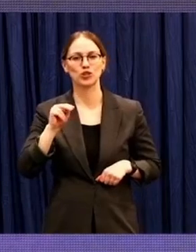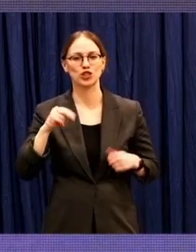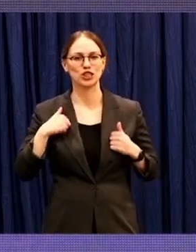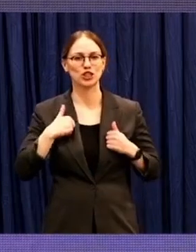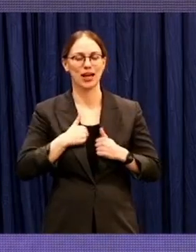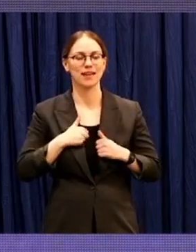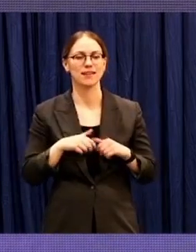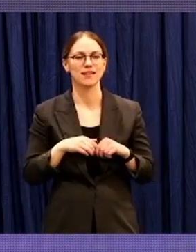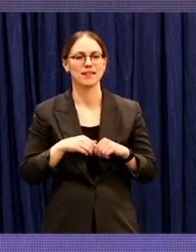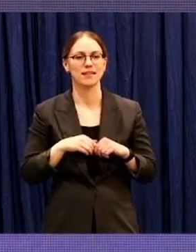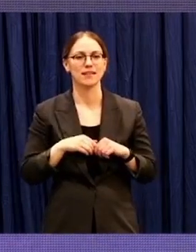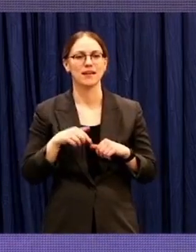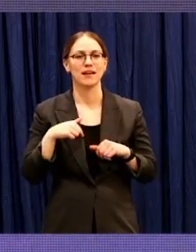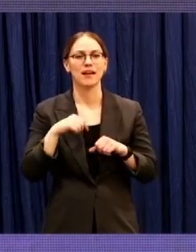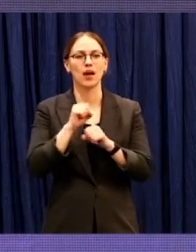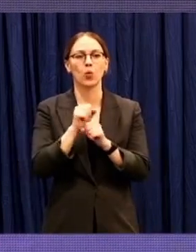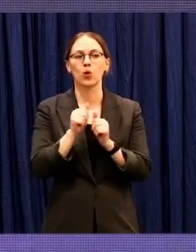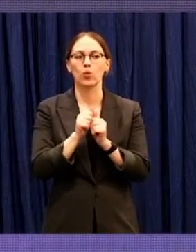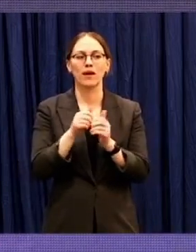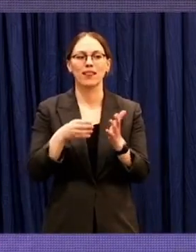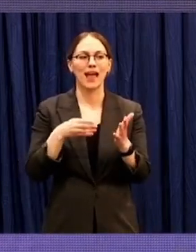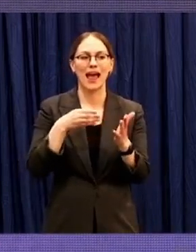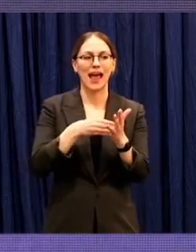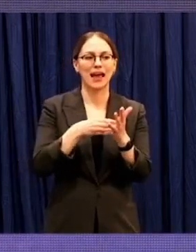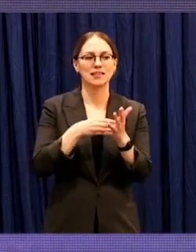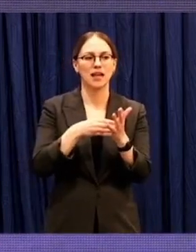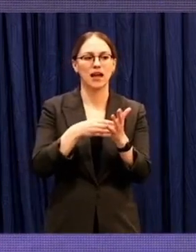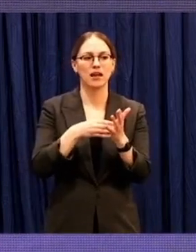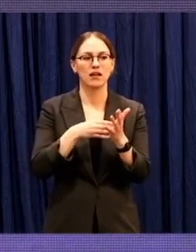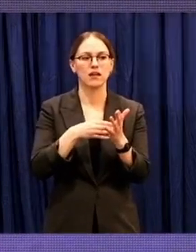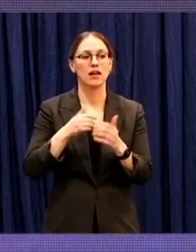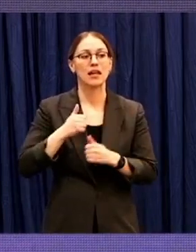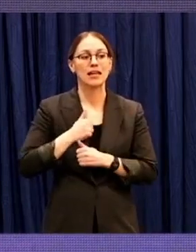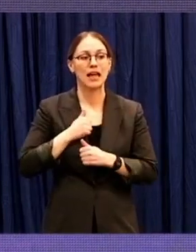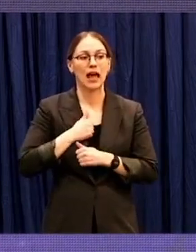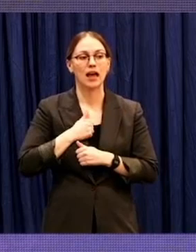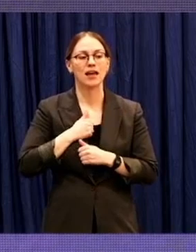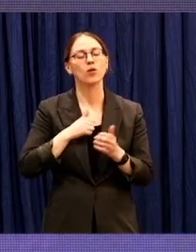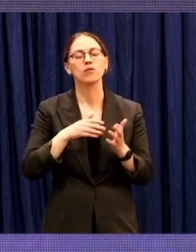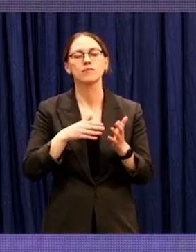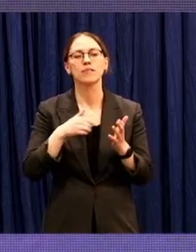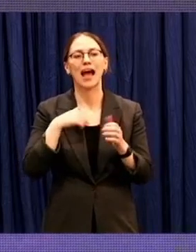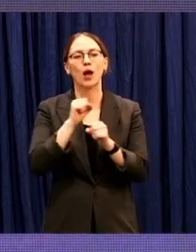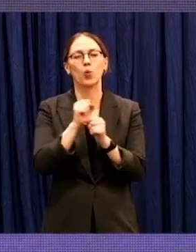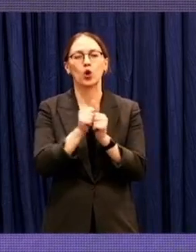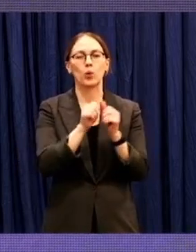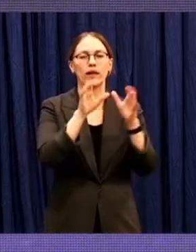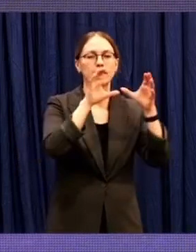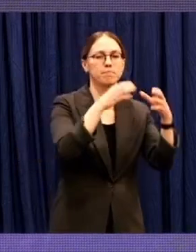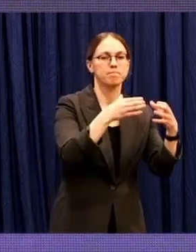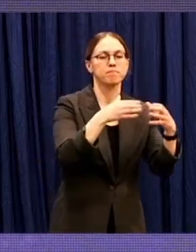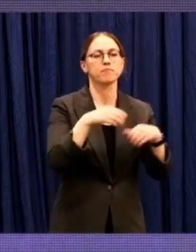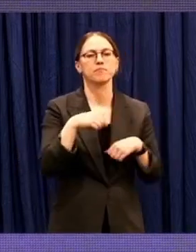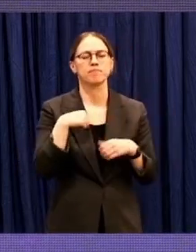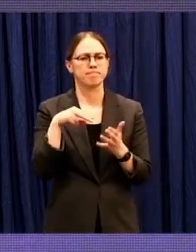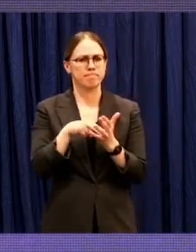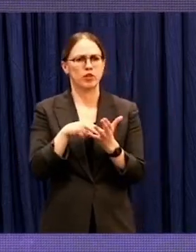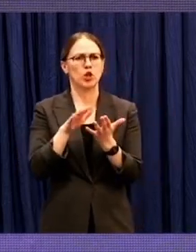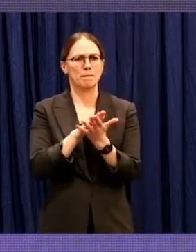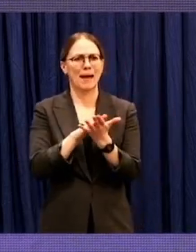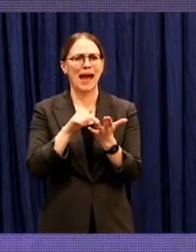My agency, I work for the Anti-Defamation League, and the first bullet point on the packet talks about the increase of assistive